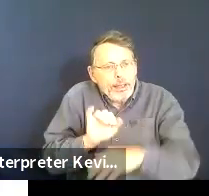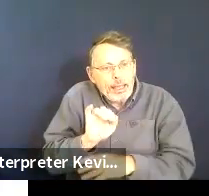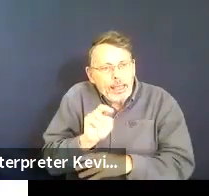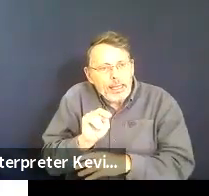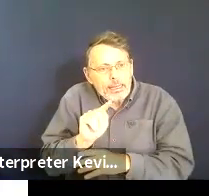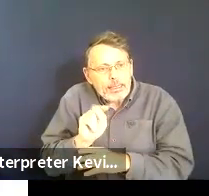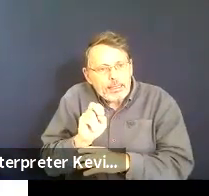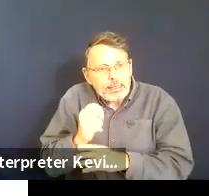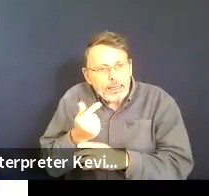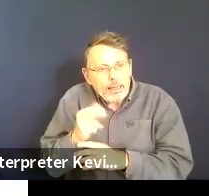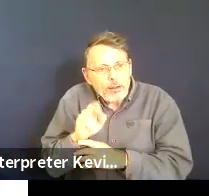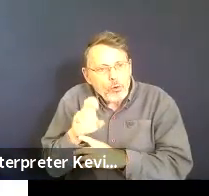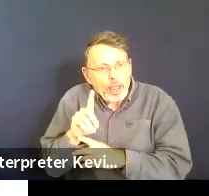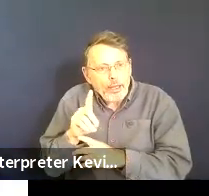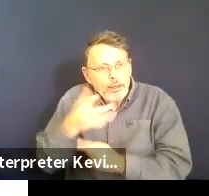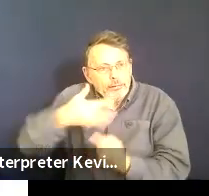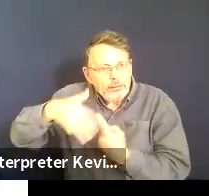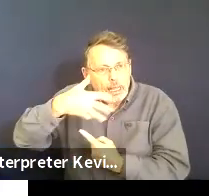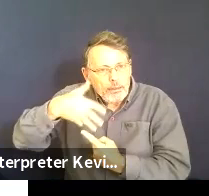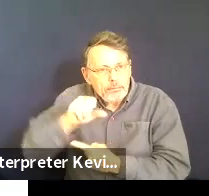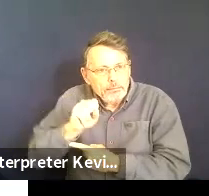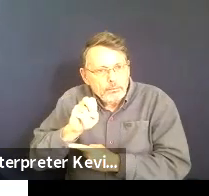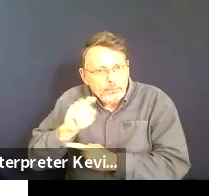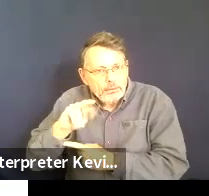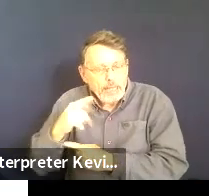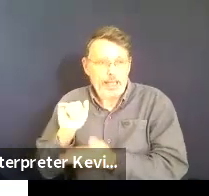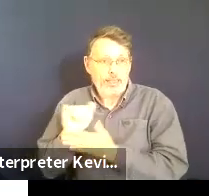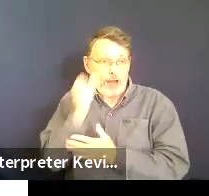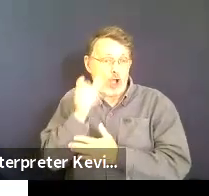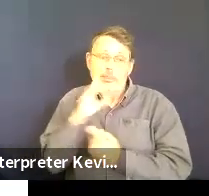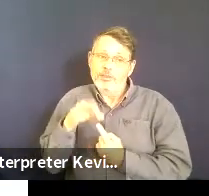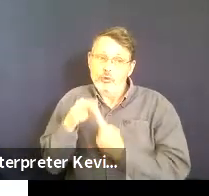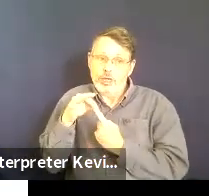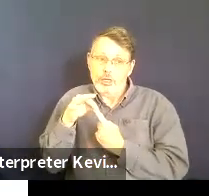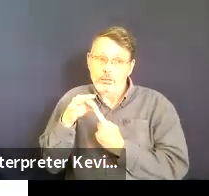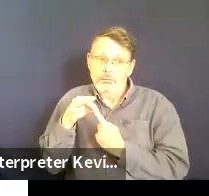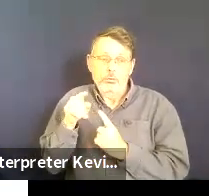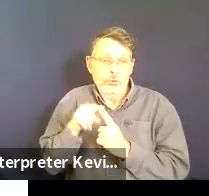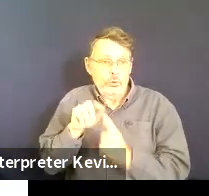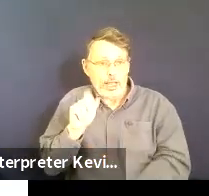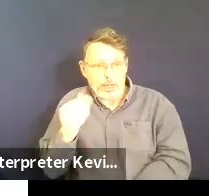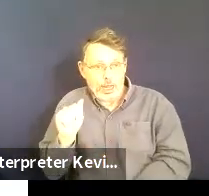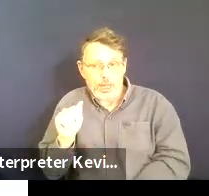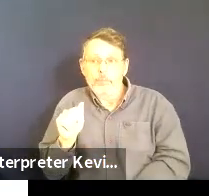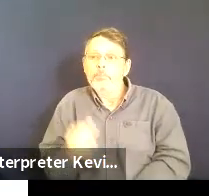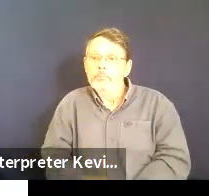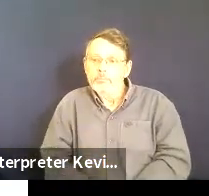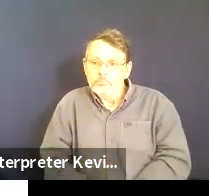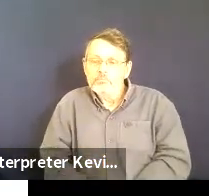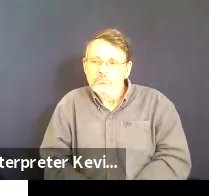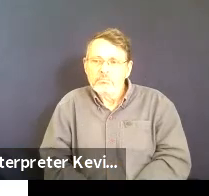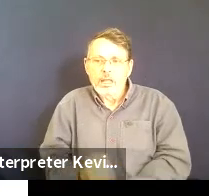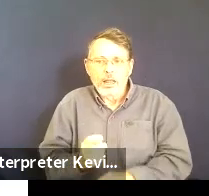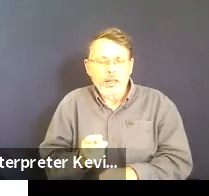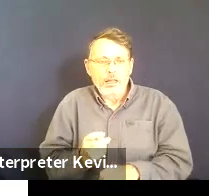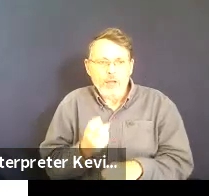really a concept that is unique to the ADA and is harder to articulate under